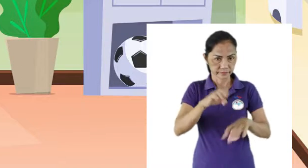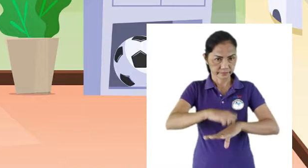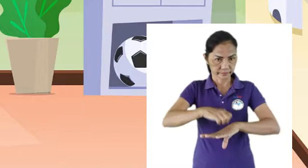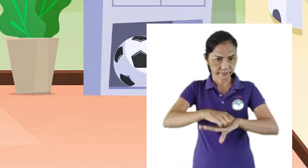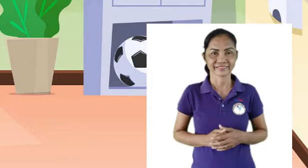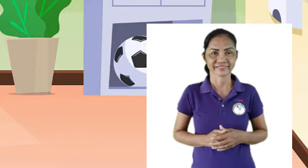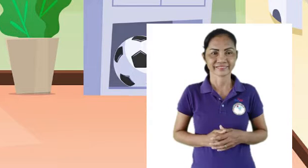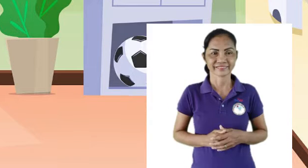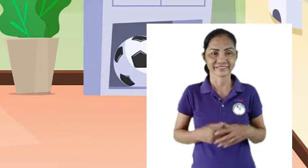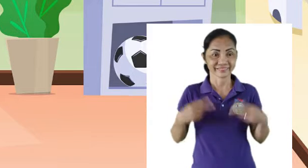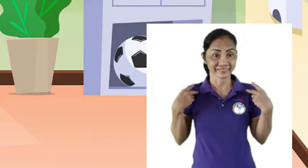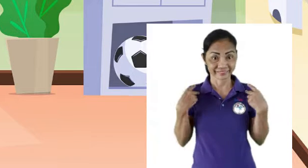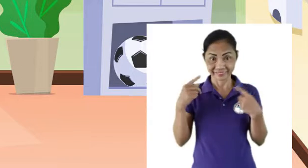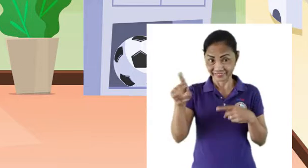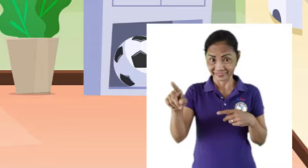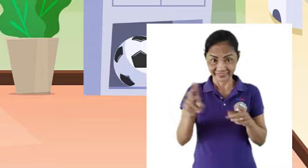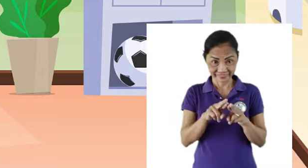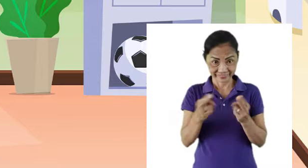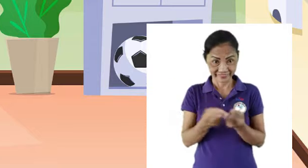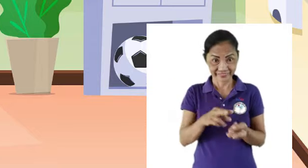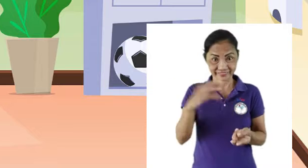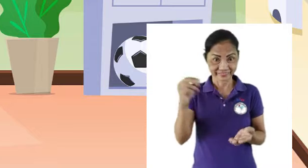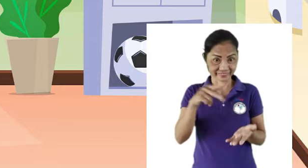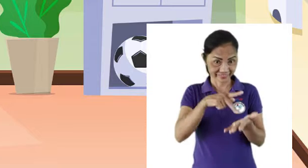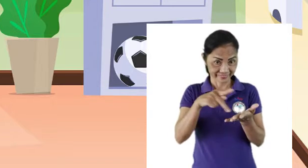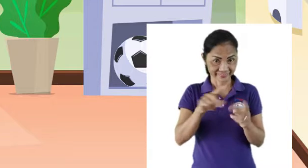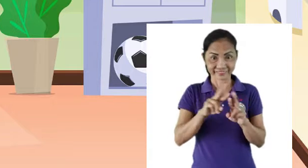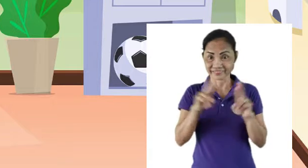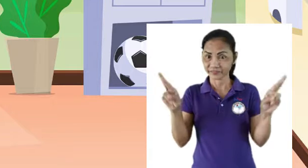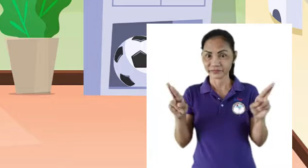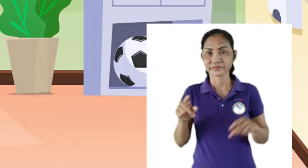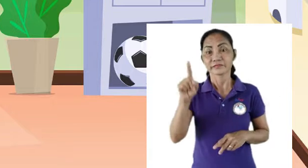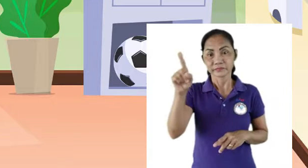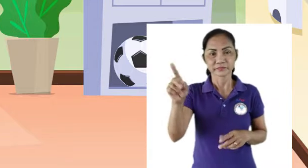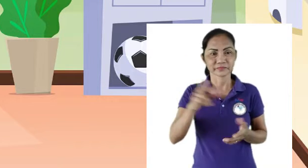Do you have your notebook and pen with you already?